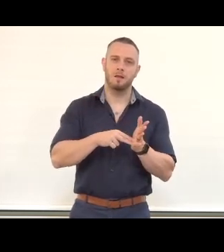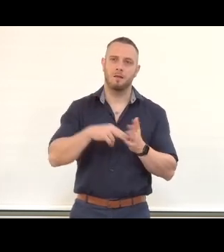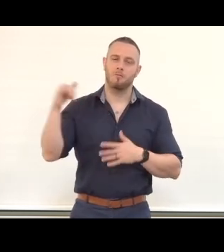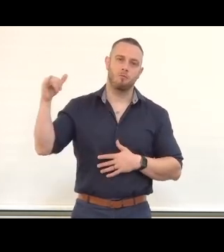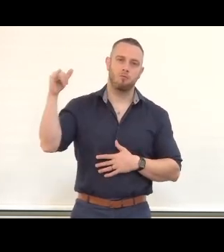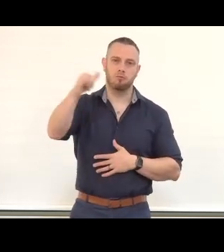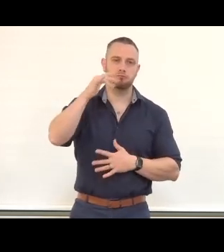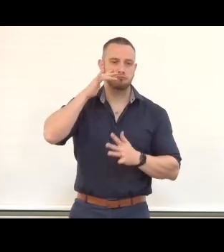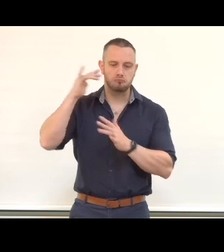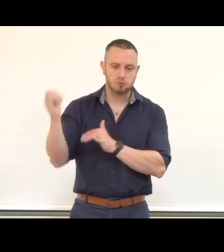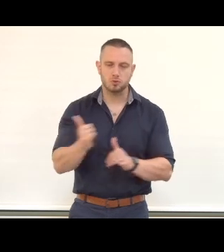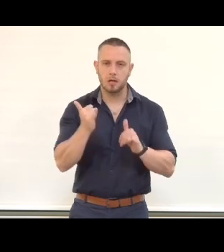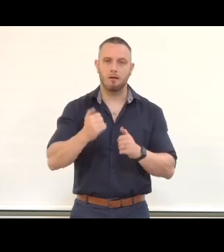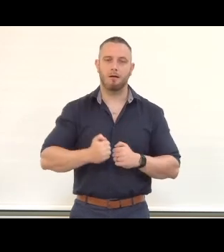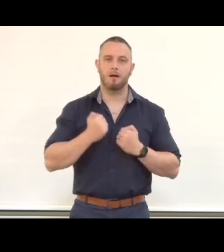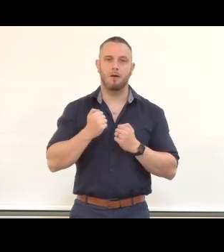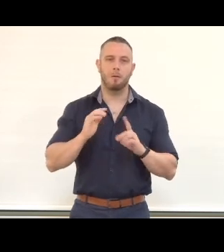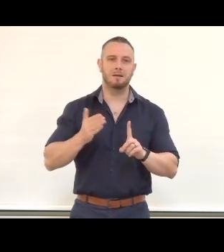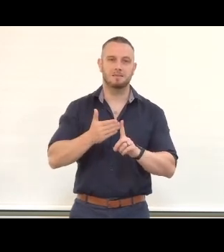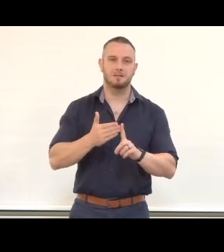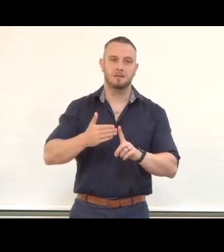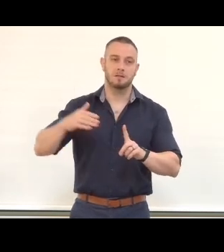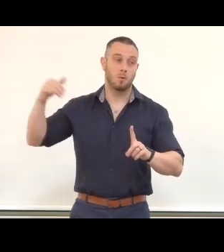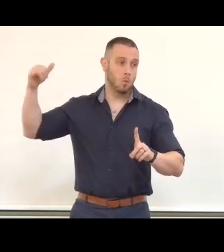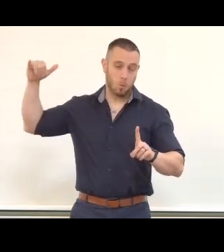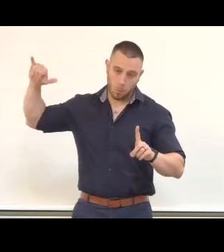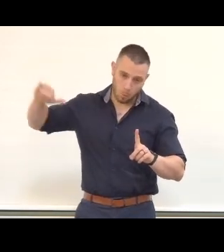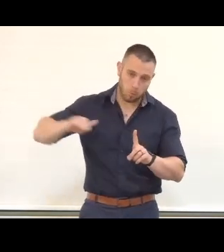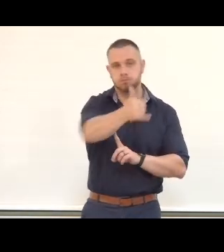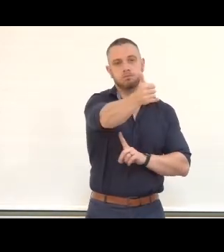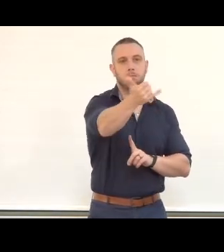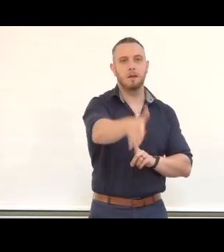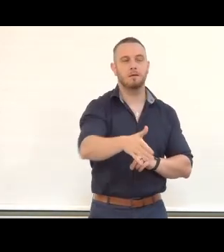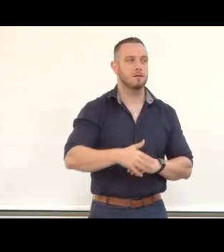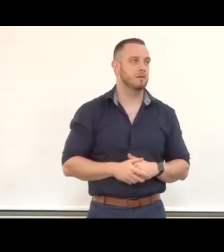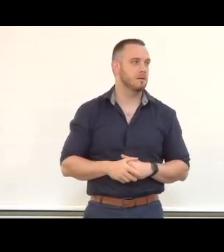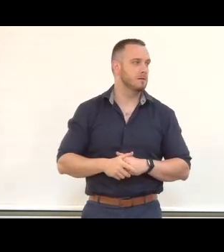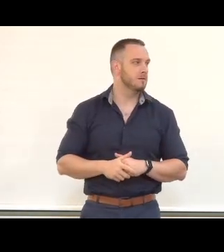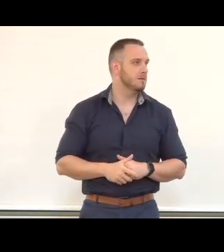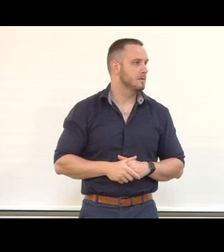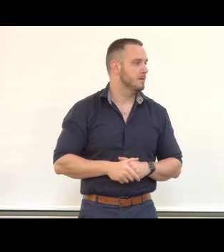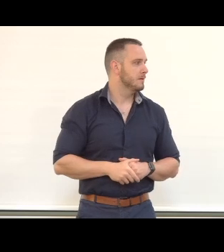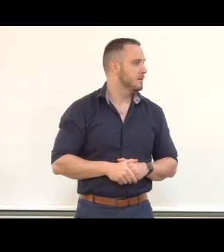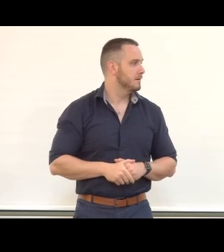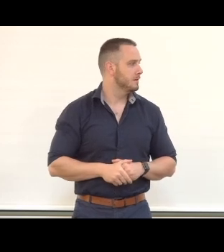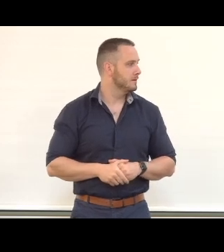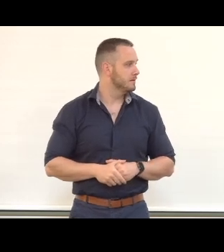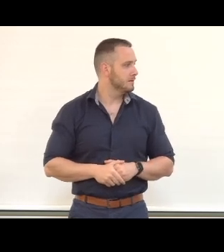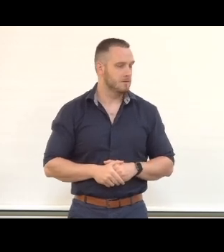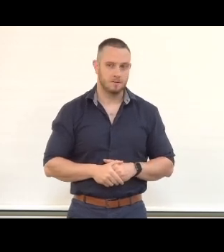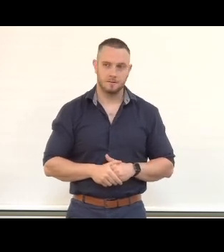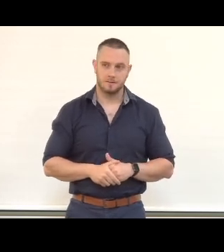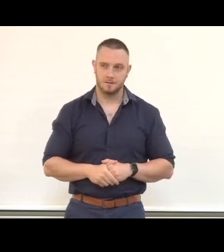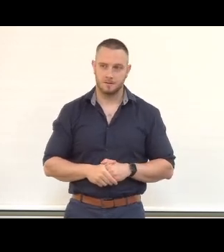of our mission. They kind of surprised us back doing like this low fly pass-bys one morning, which was